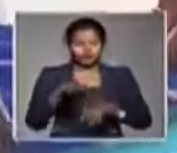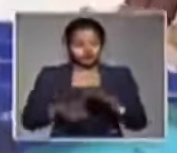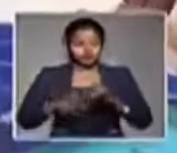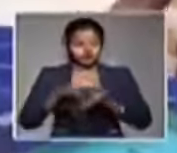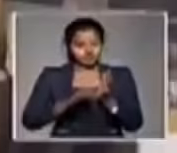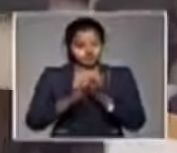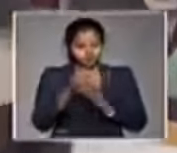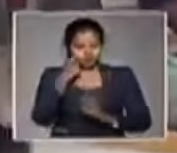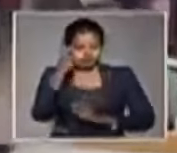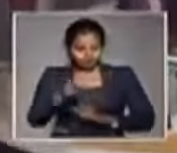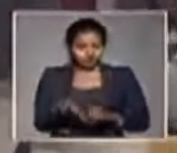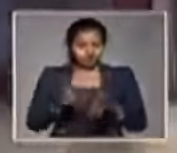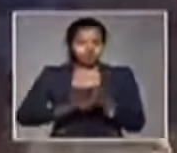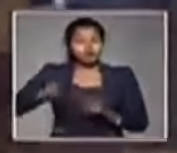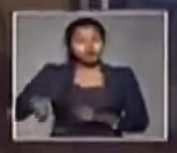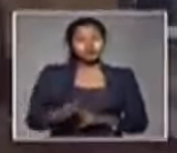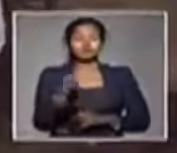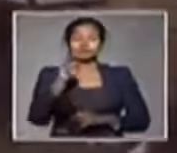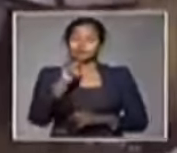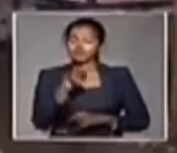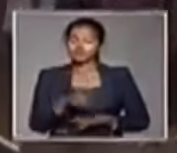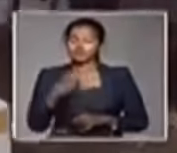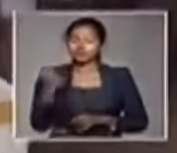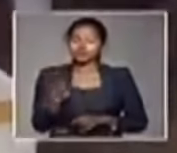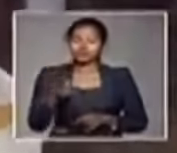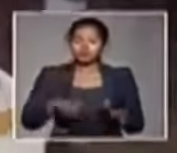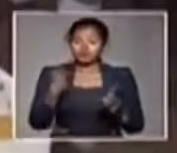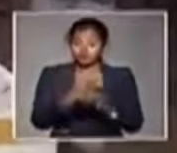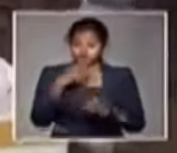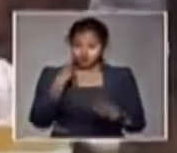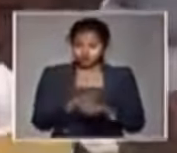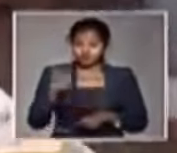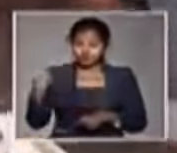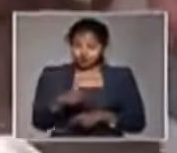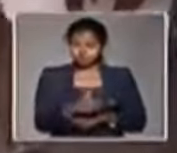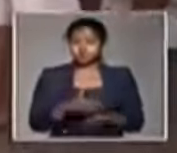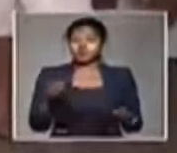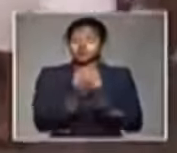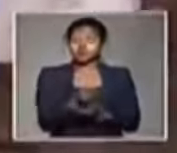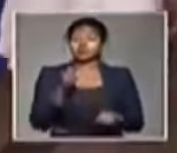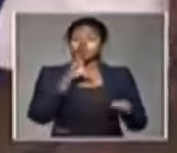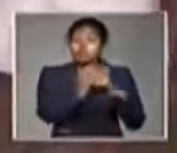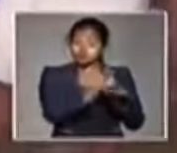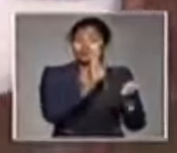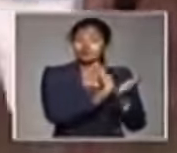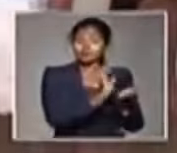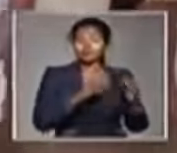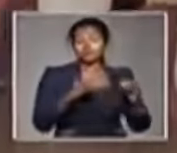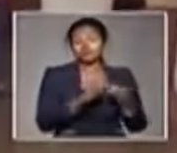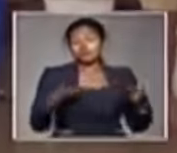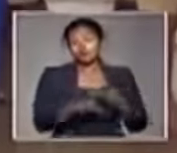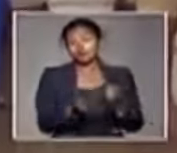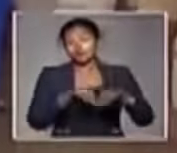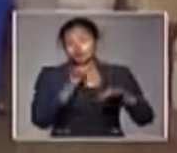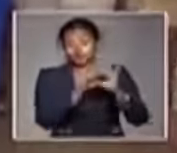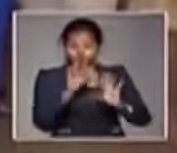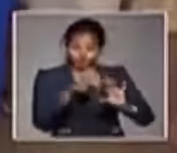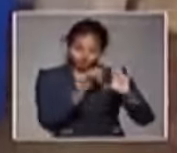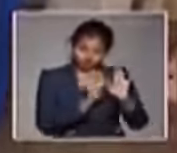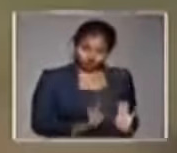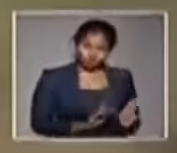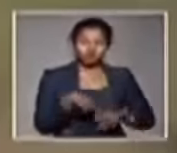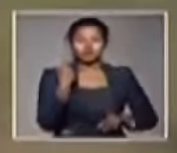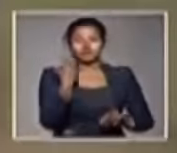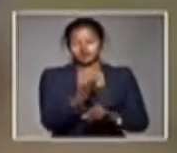said that nearly 120,000 kilograms of fish had been stocked for sale at the Beruwala Fisheries Harbour today. Kalutara